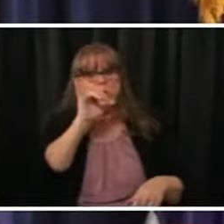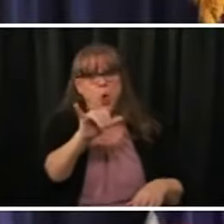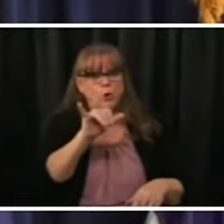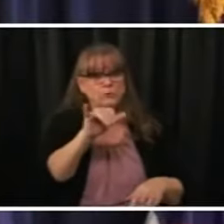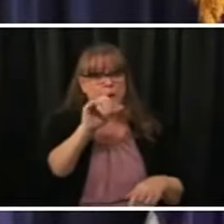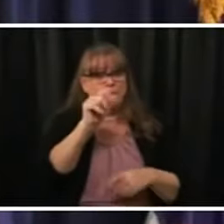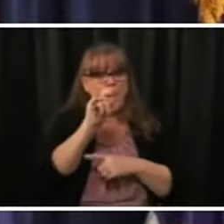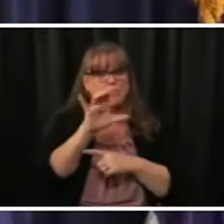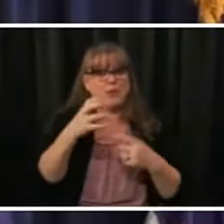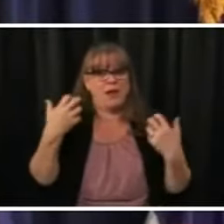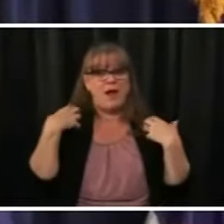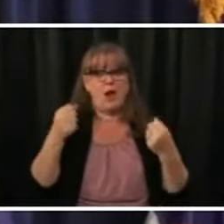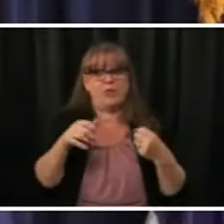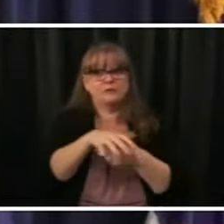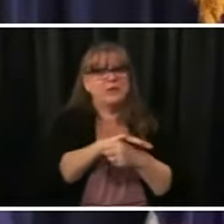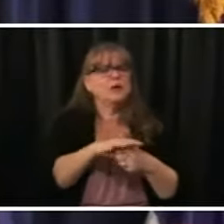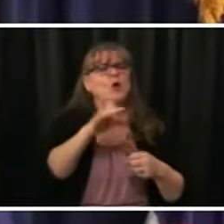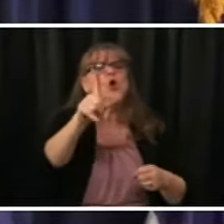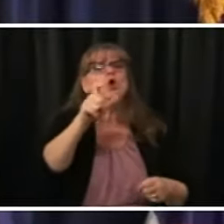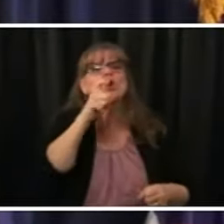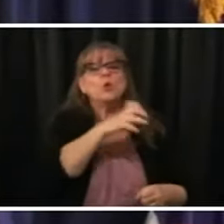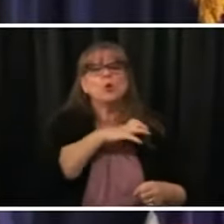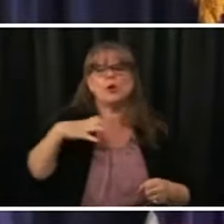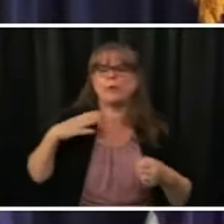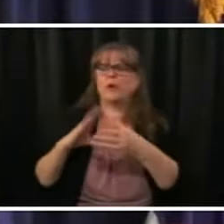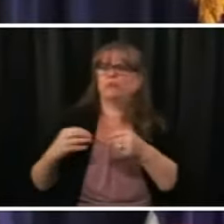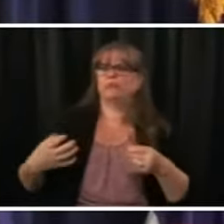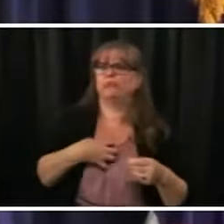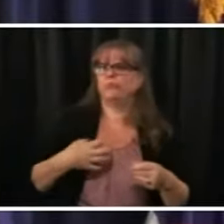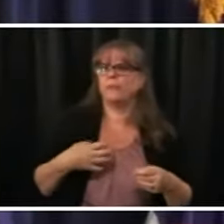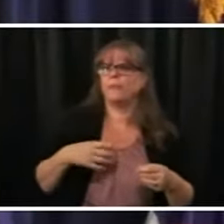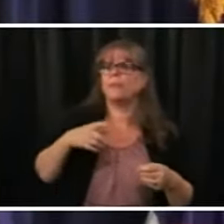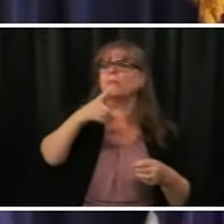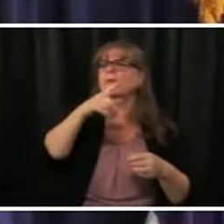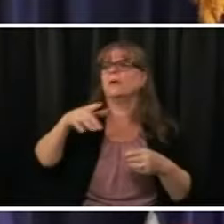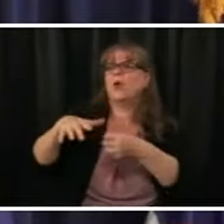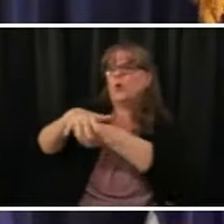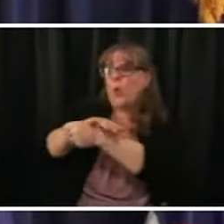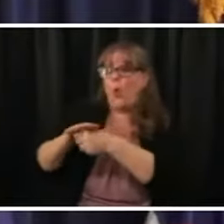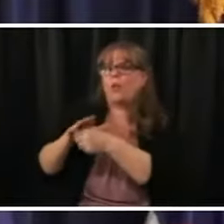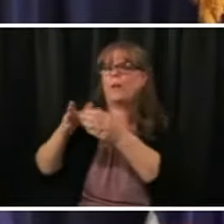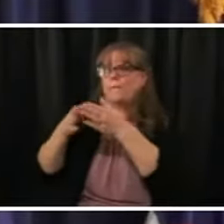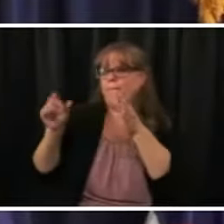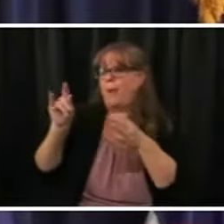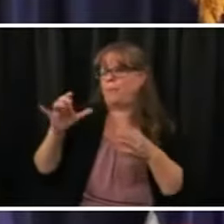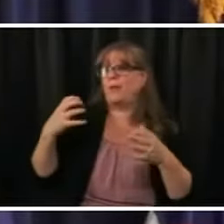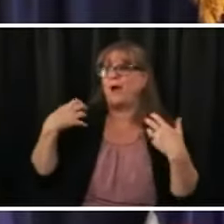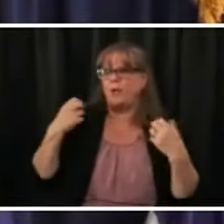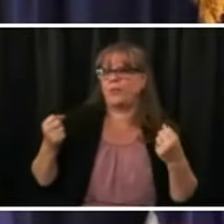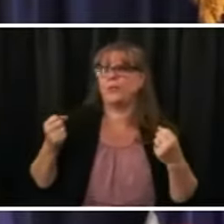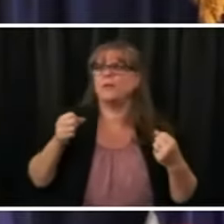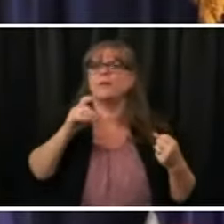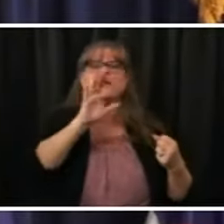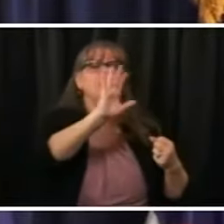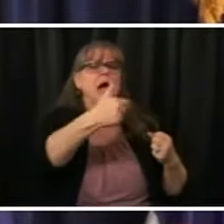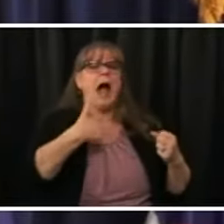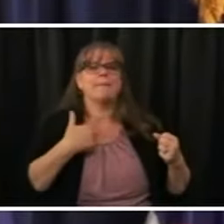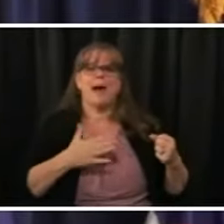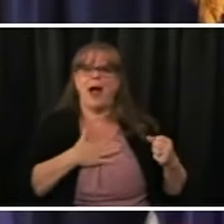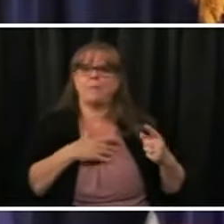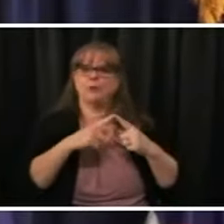health director. Yeah, we are happy to share with every commissioner and local public health director, as we have in many